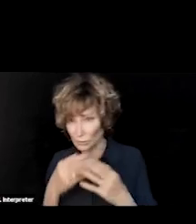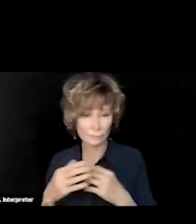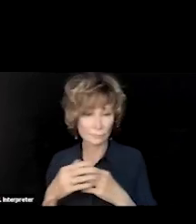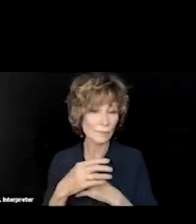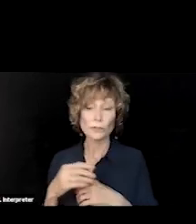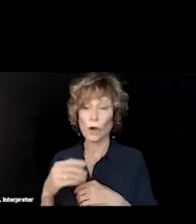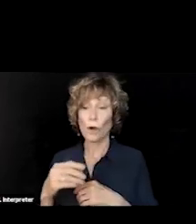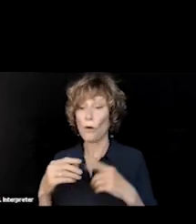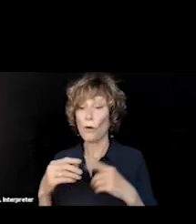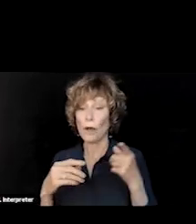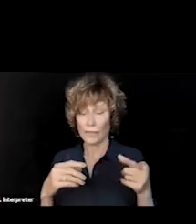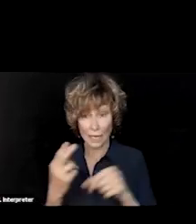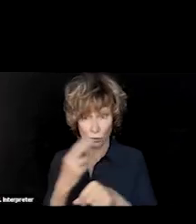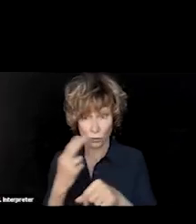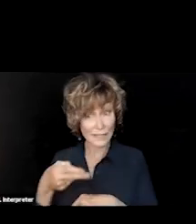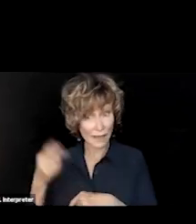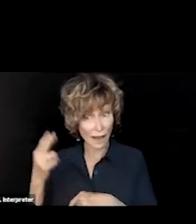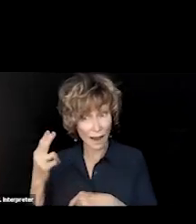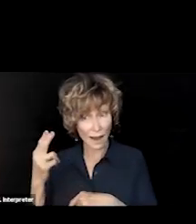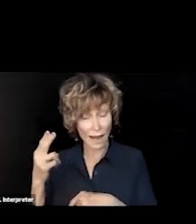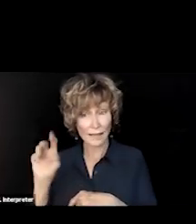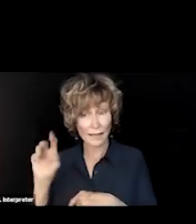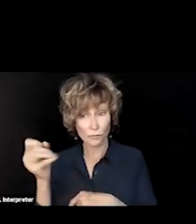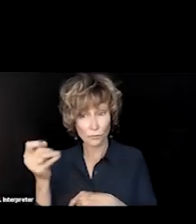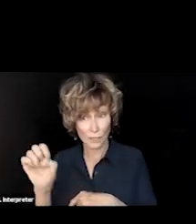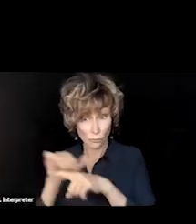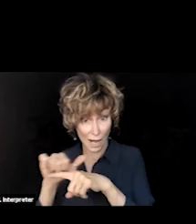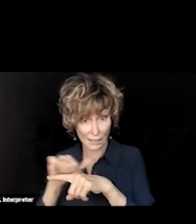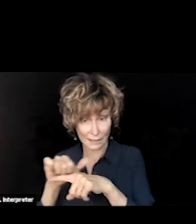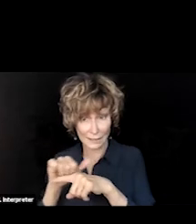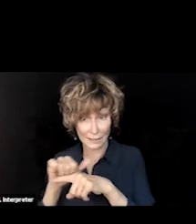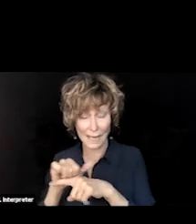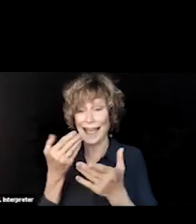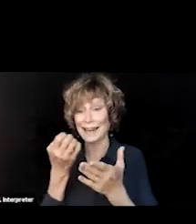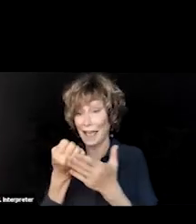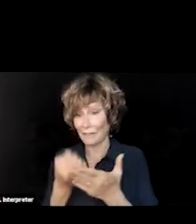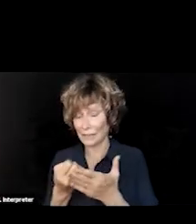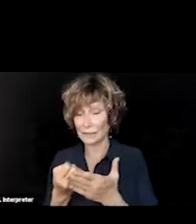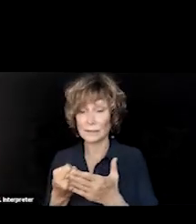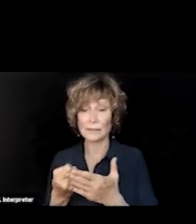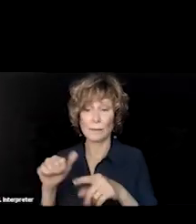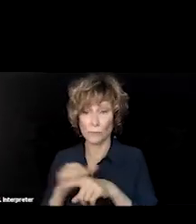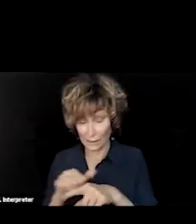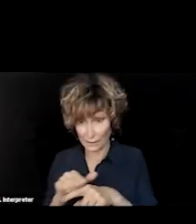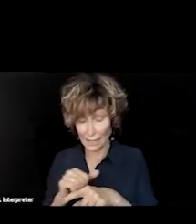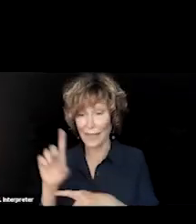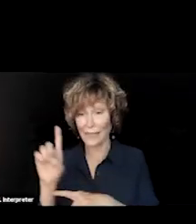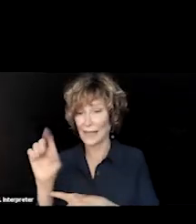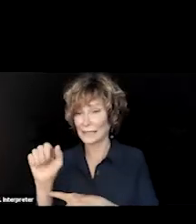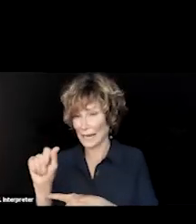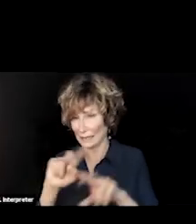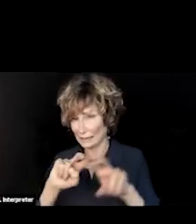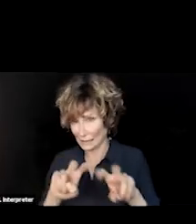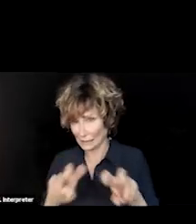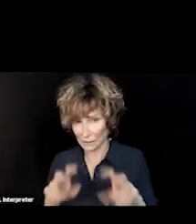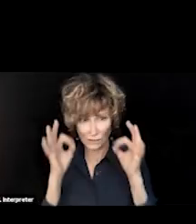that collection of high leverage practices and corresponding evidence-based practices, and then they use data assessment to determine the